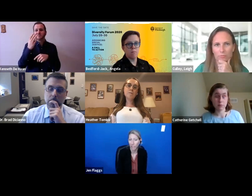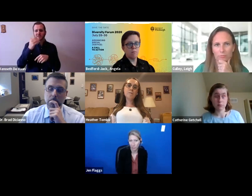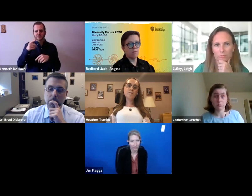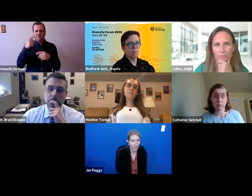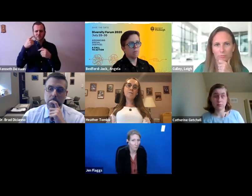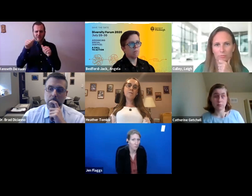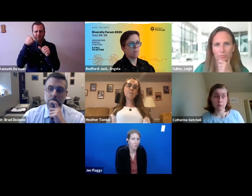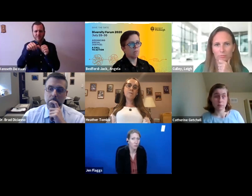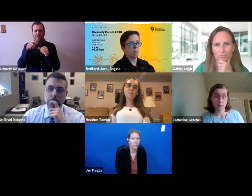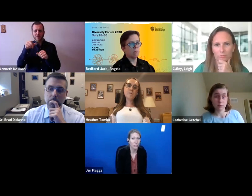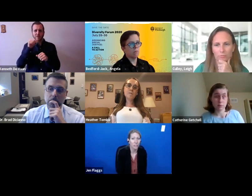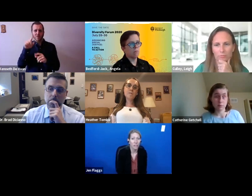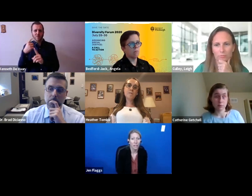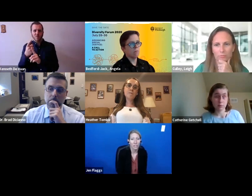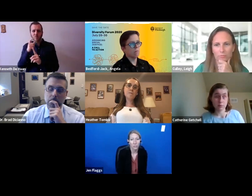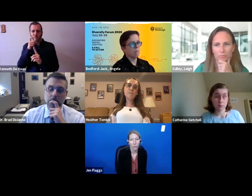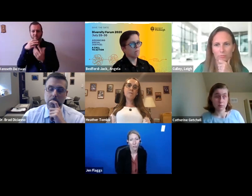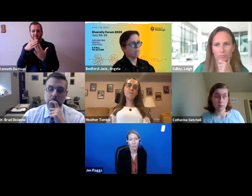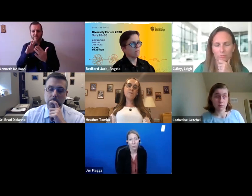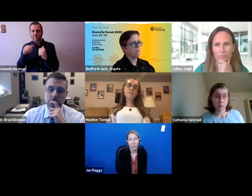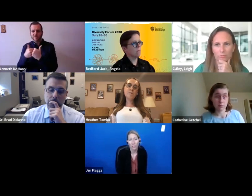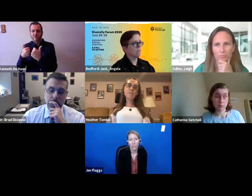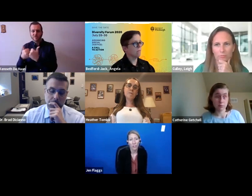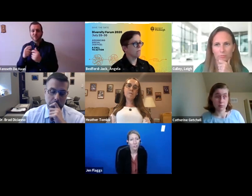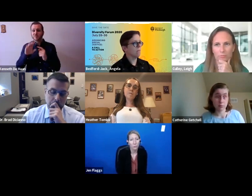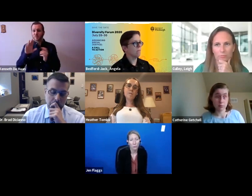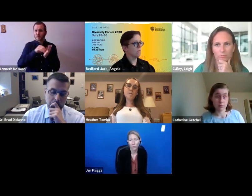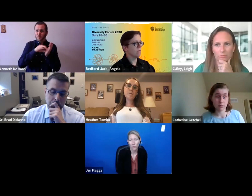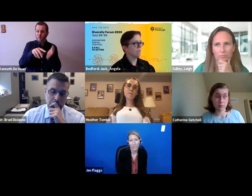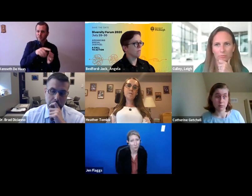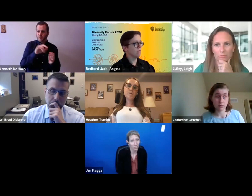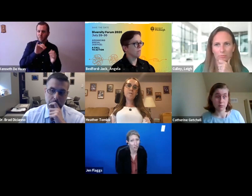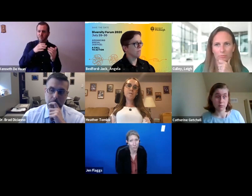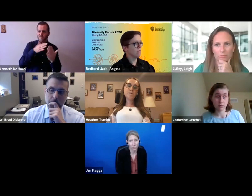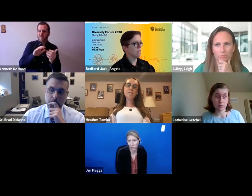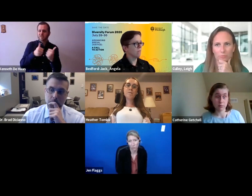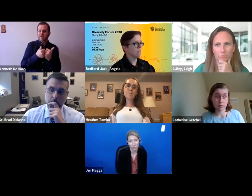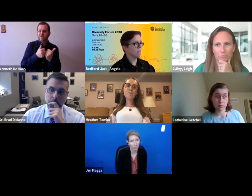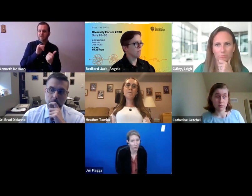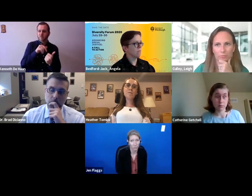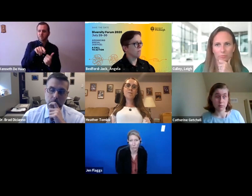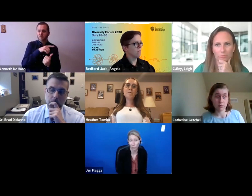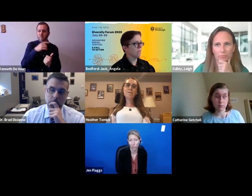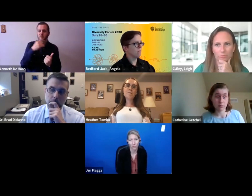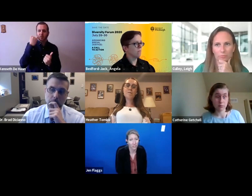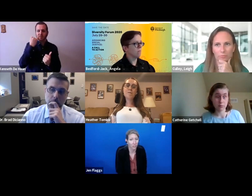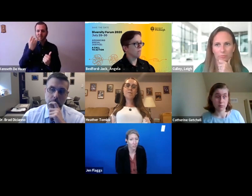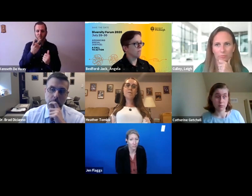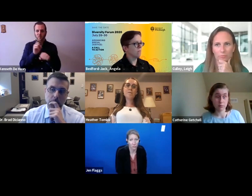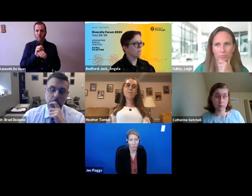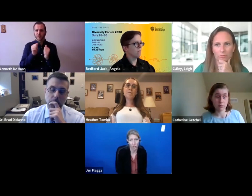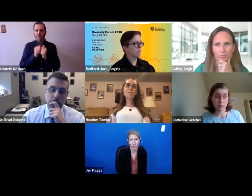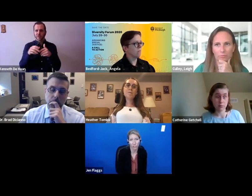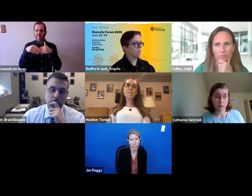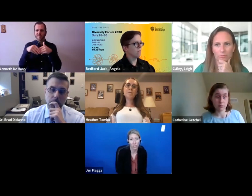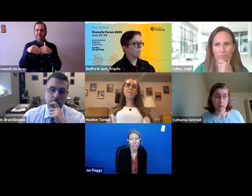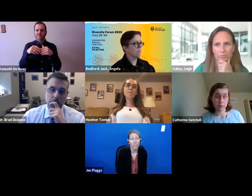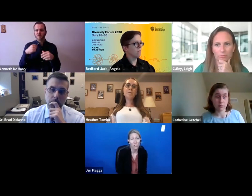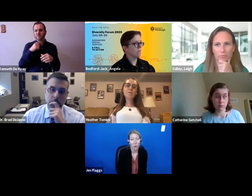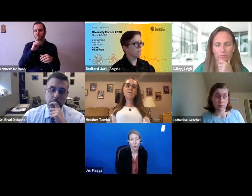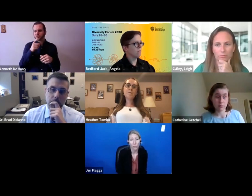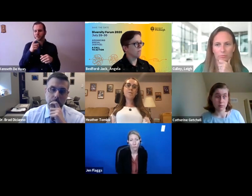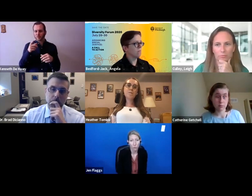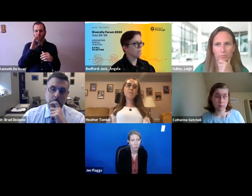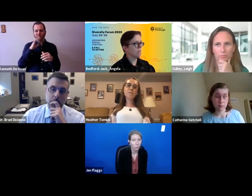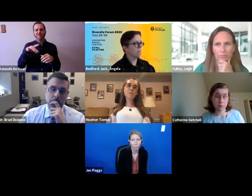out: flexibility, absolutely. And trying to remember that you're not the only one who's facing those challenges. The students have got them too. They're facing a lot of those challenges.